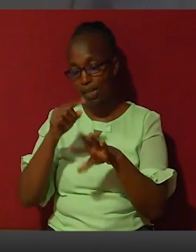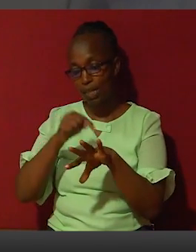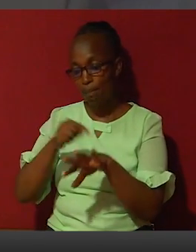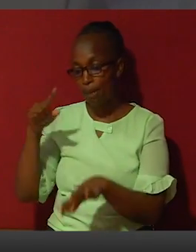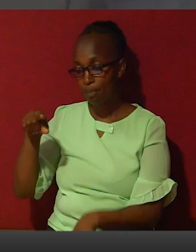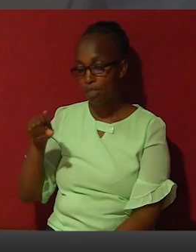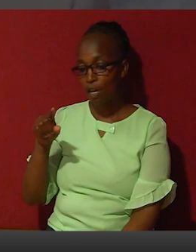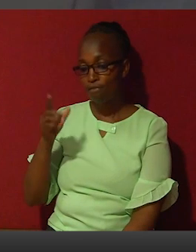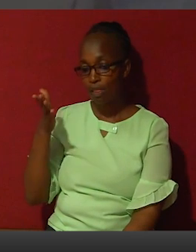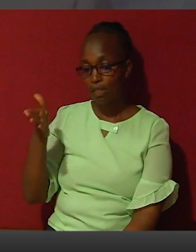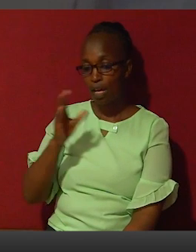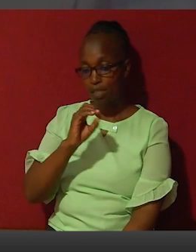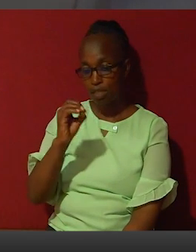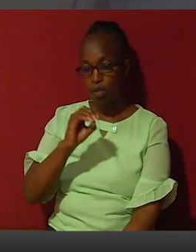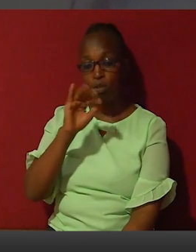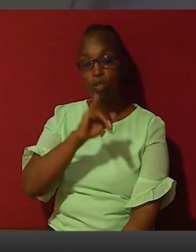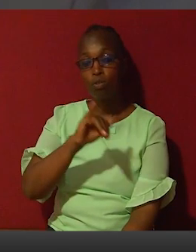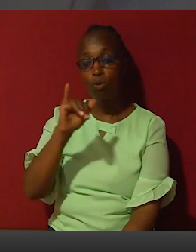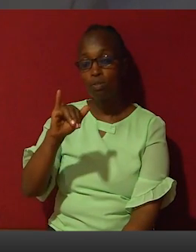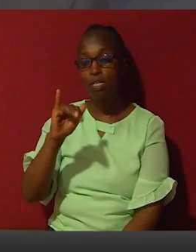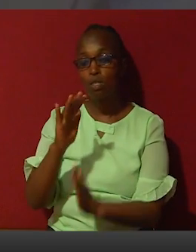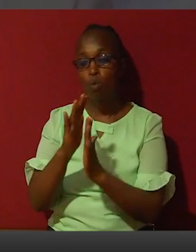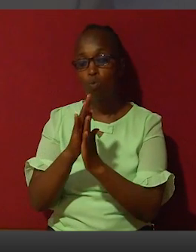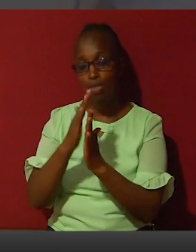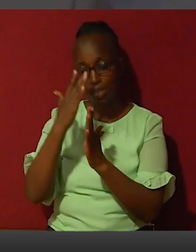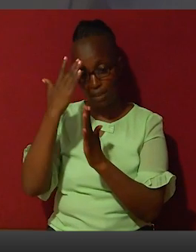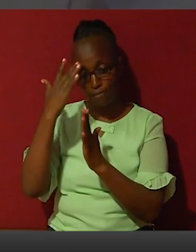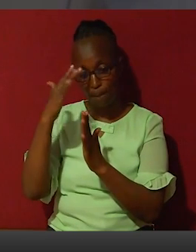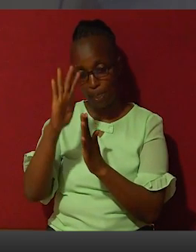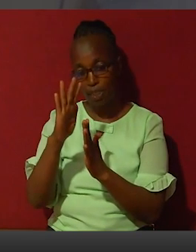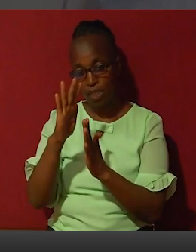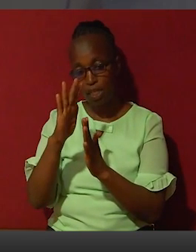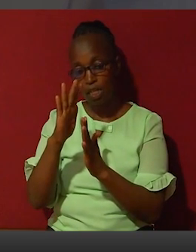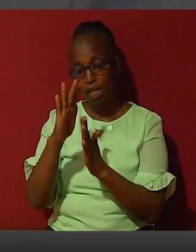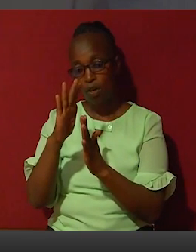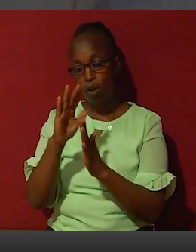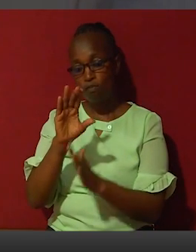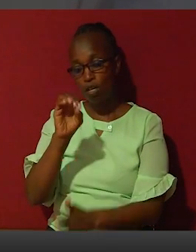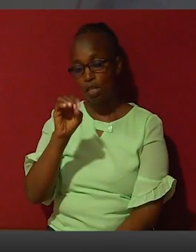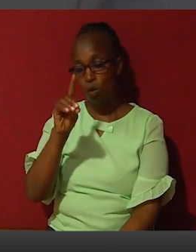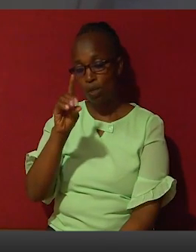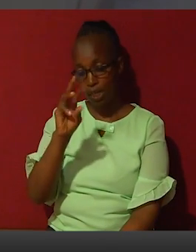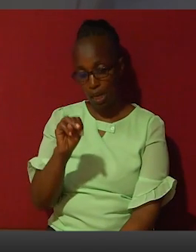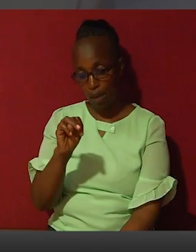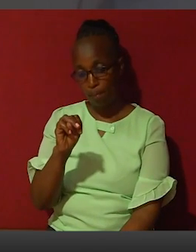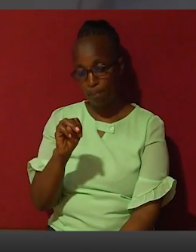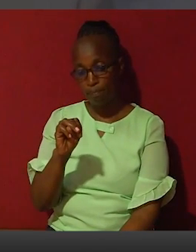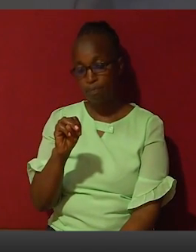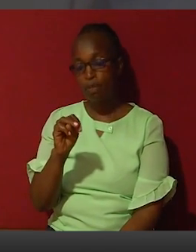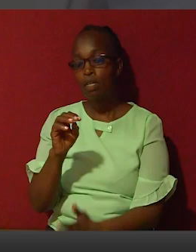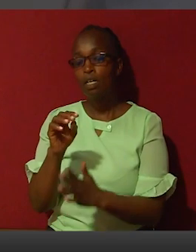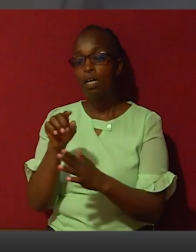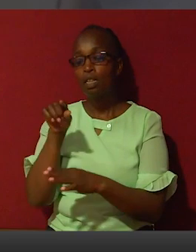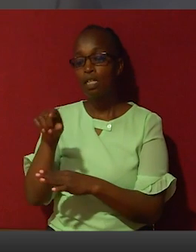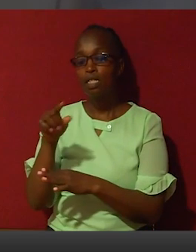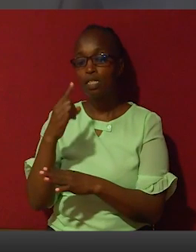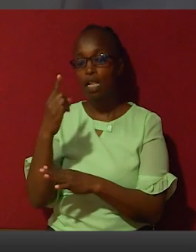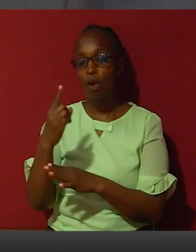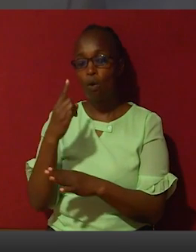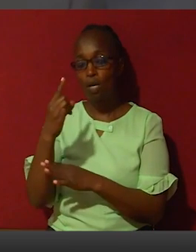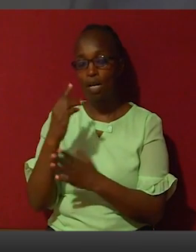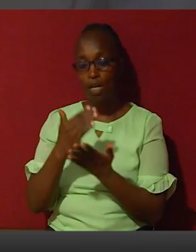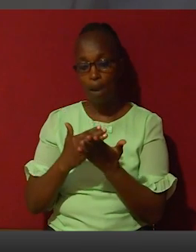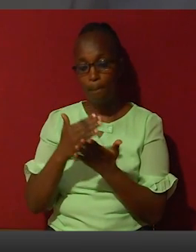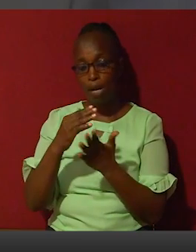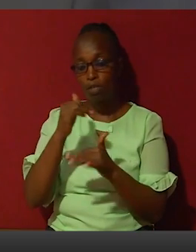For those of you not familiar with the constitution of ODM, the Central Committee is the only organ of the party that is chaired